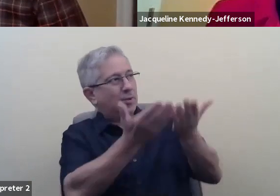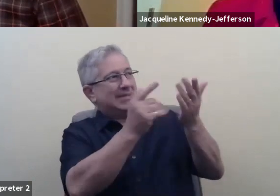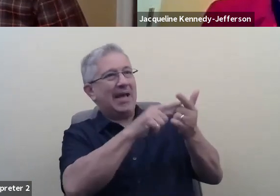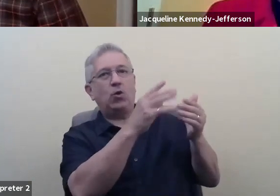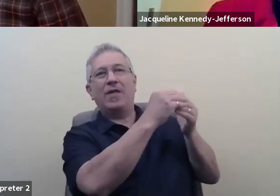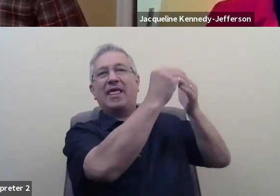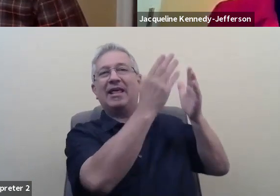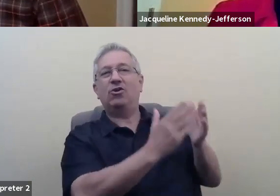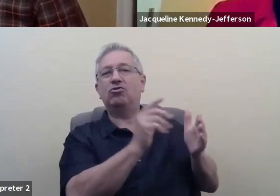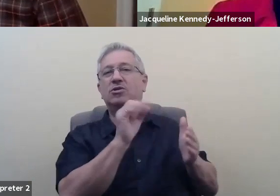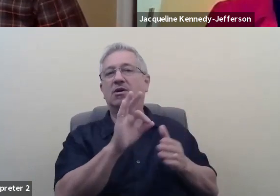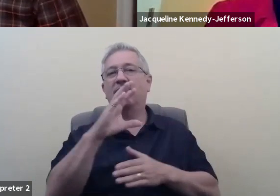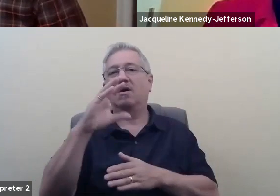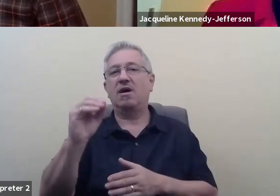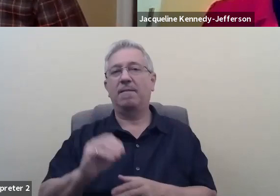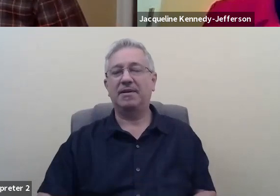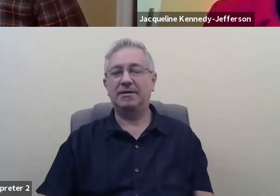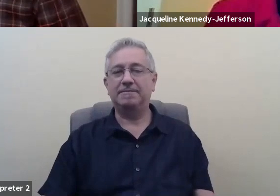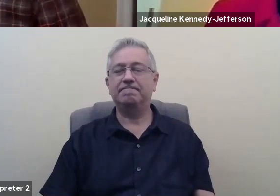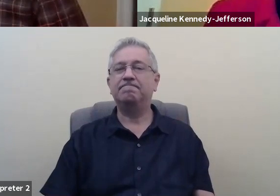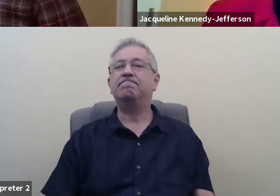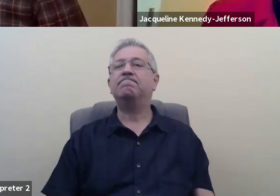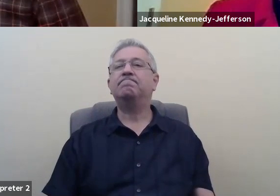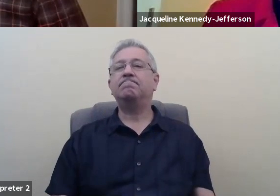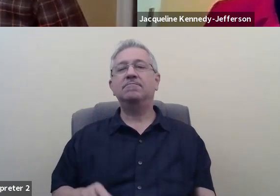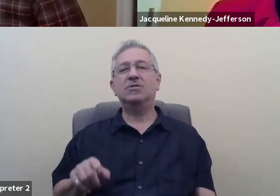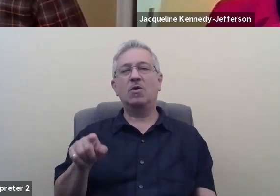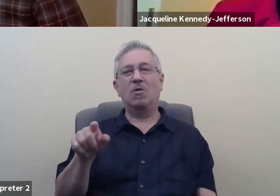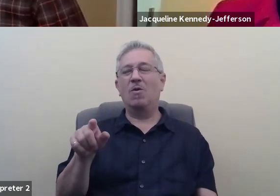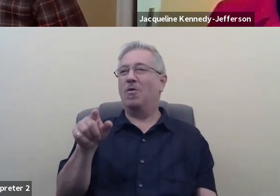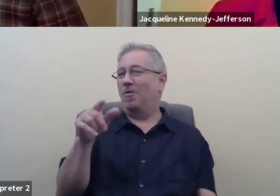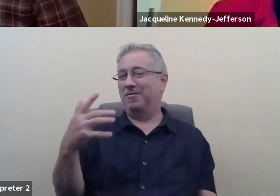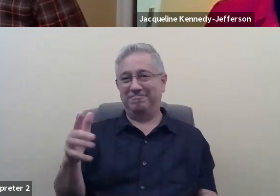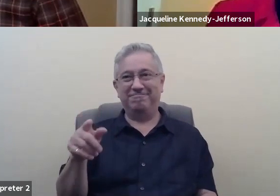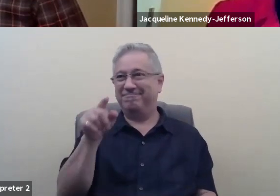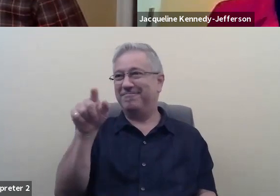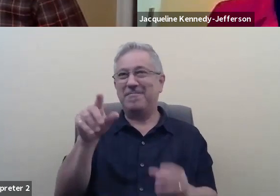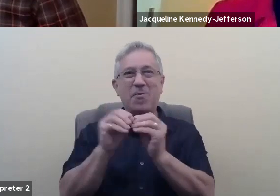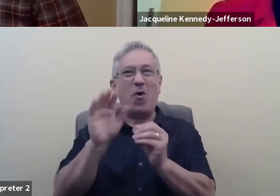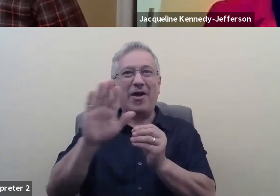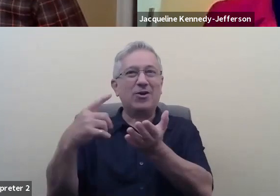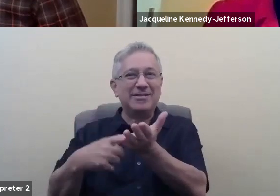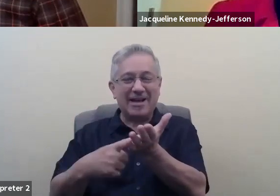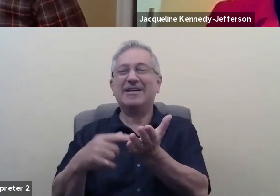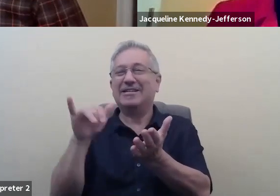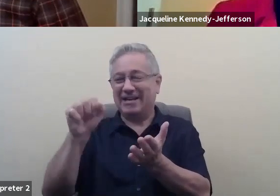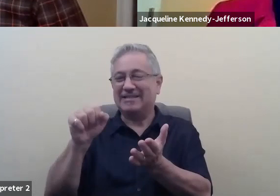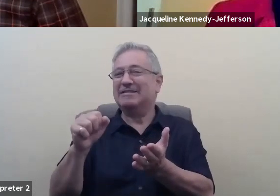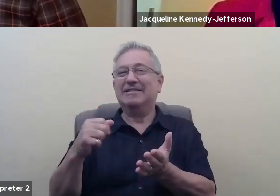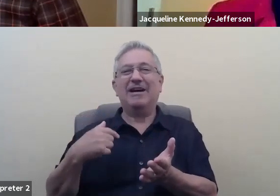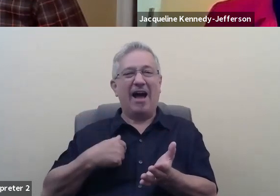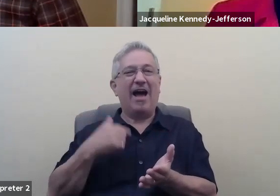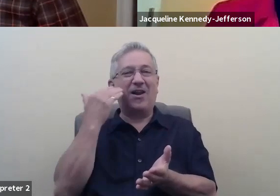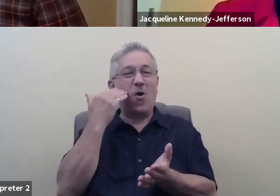Say very similar to what Jacqueline and Vincent had said. Right at this point, there haven't been any changes to our